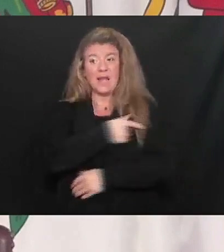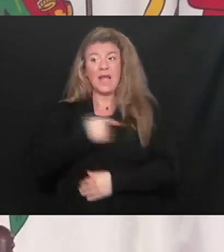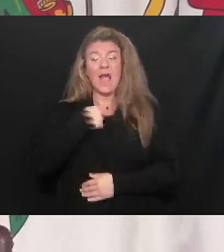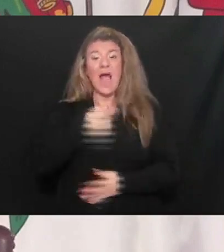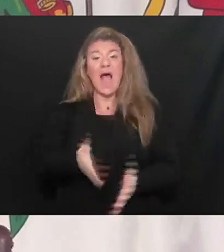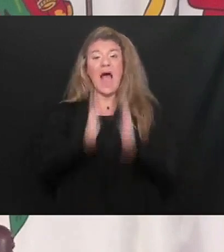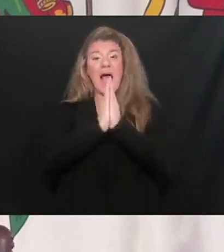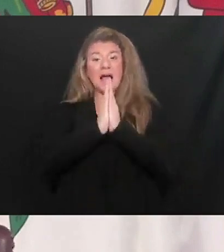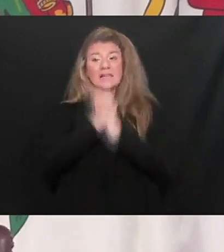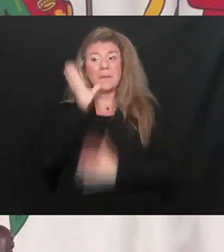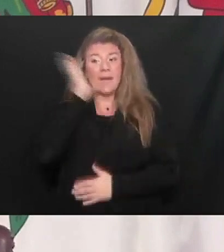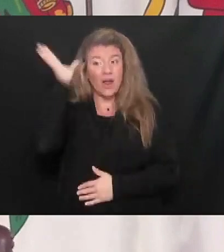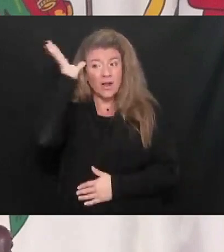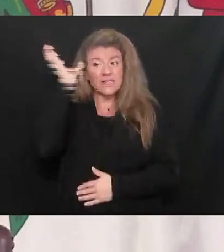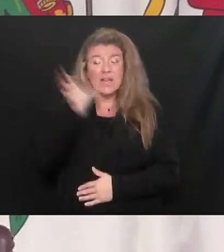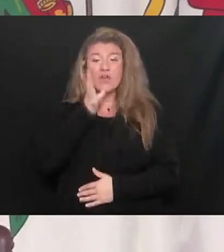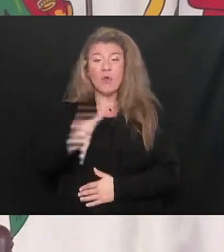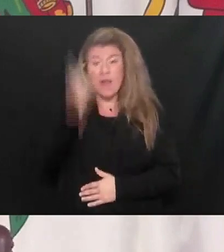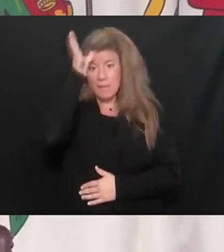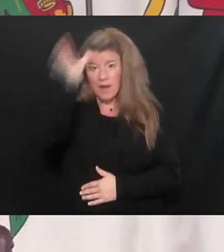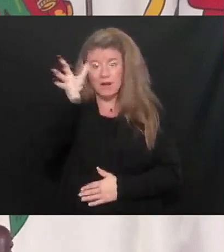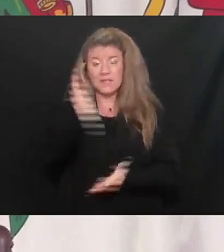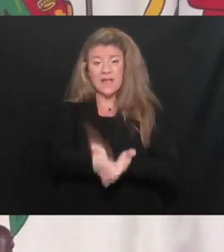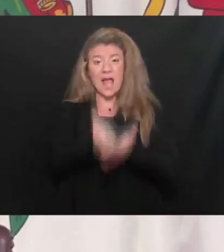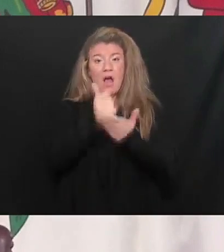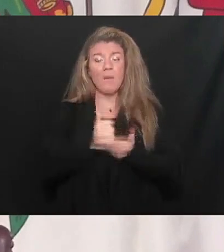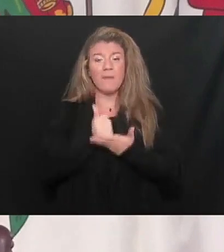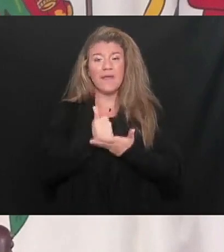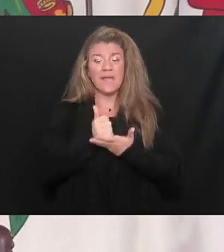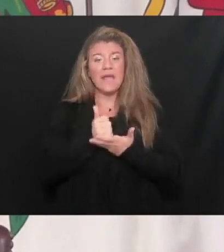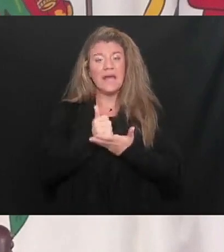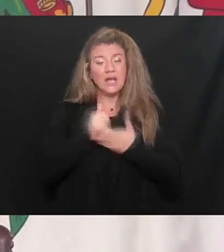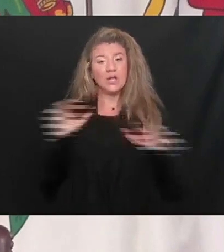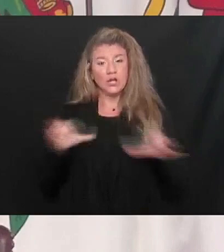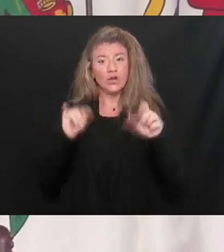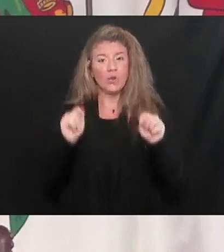ask our parents and grandparents to help me get them across the